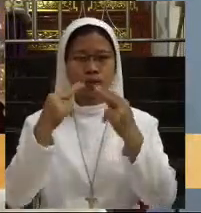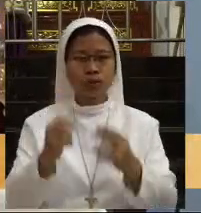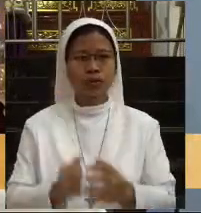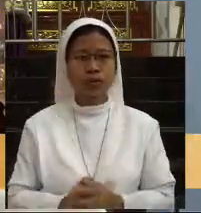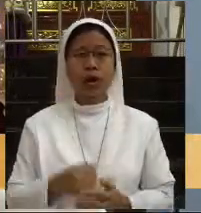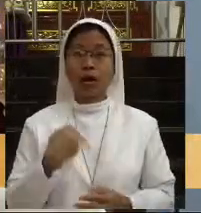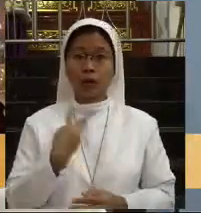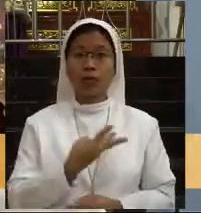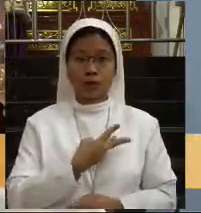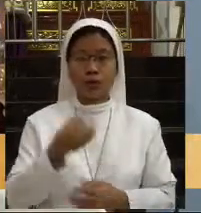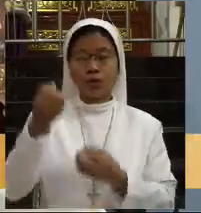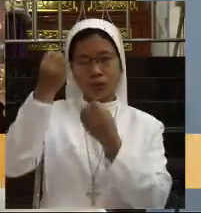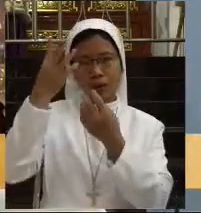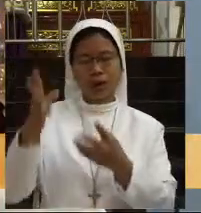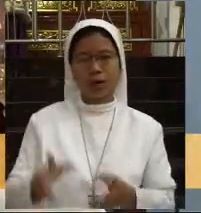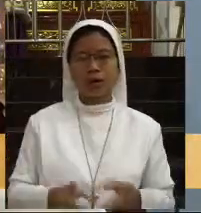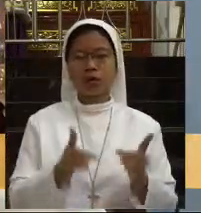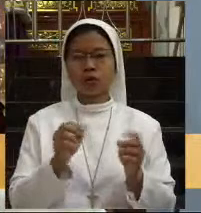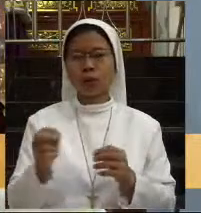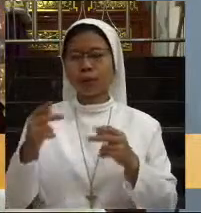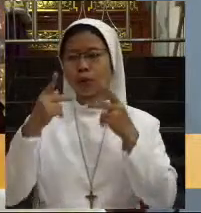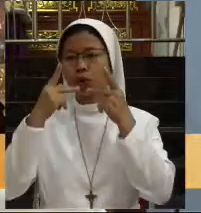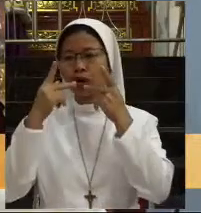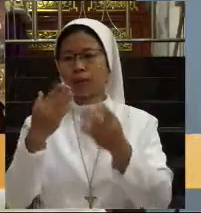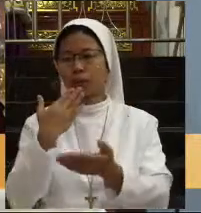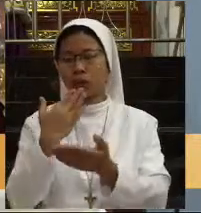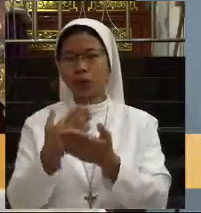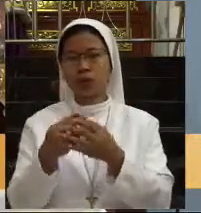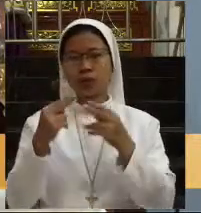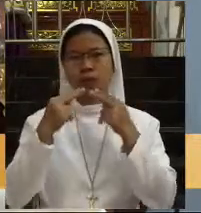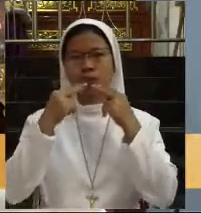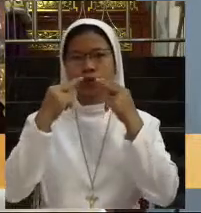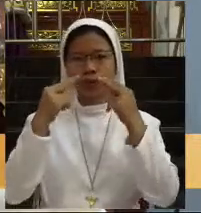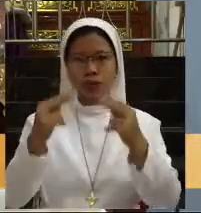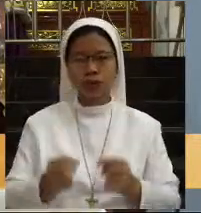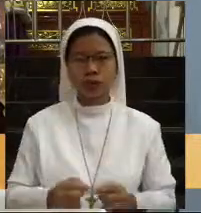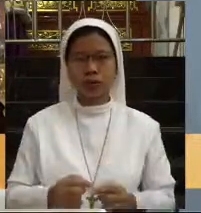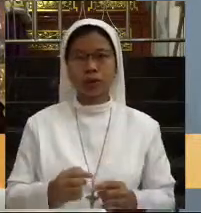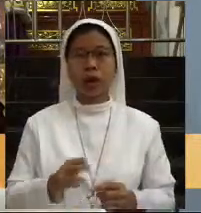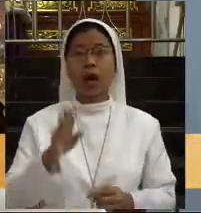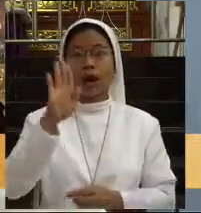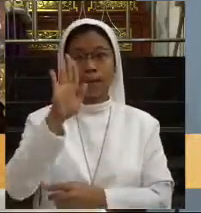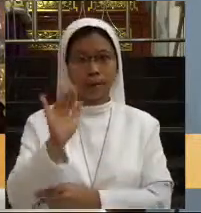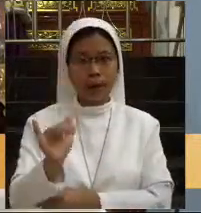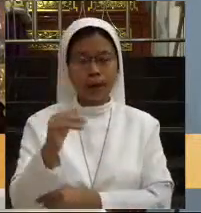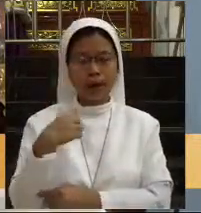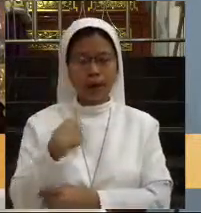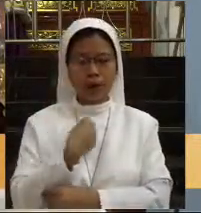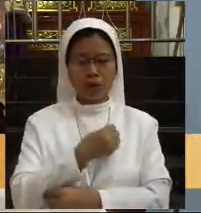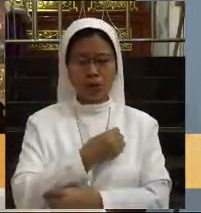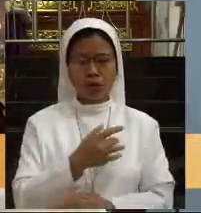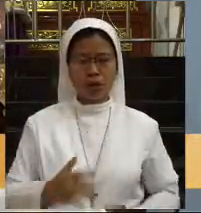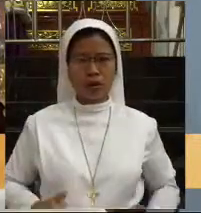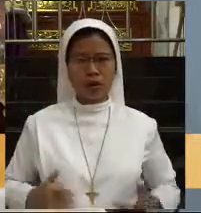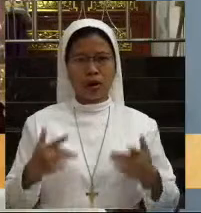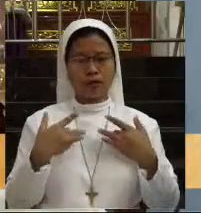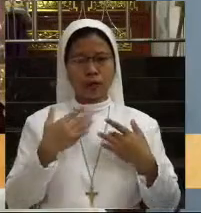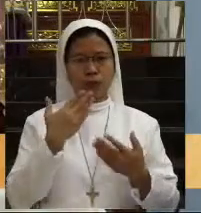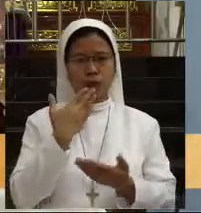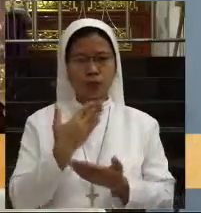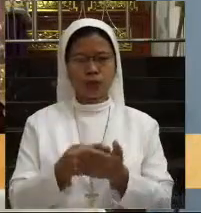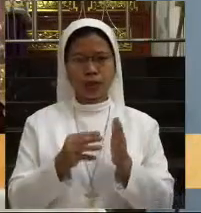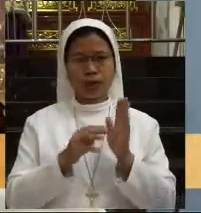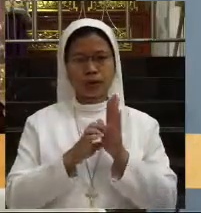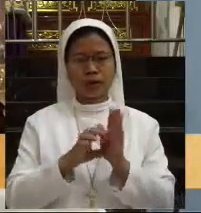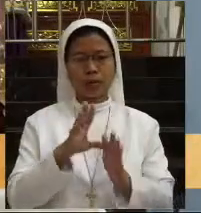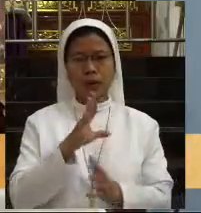just to the pulpit or to the schools, but our life should be a proclamation of the mercy and